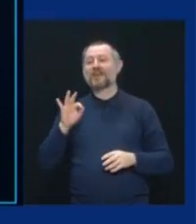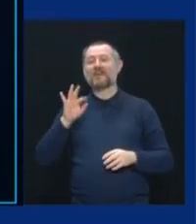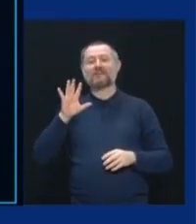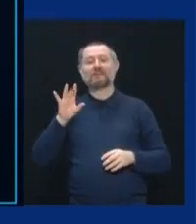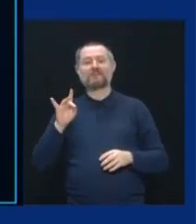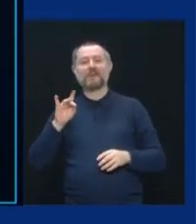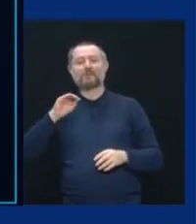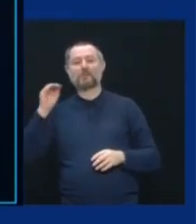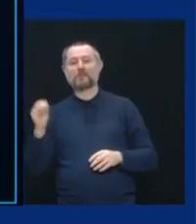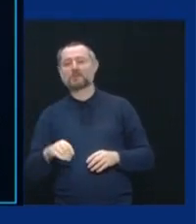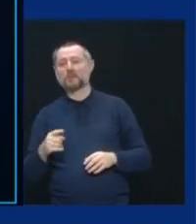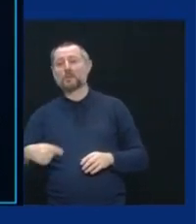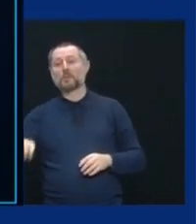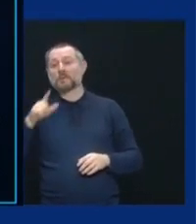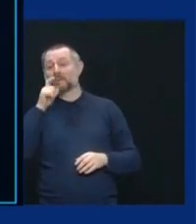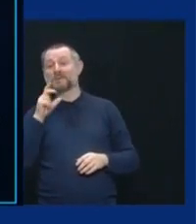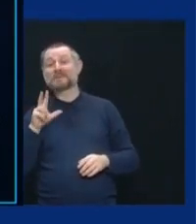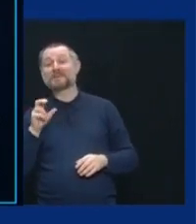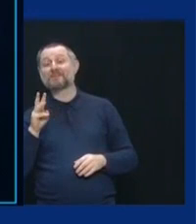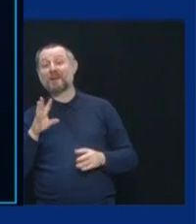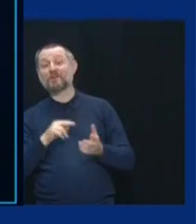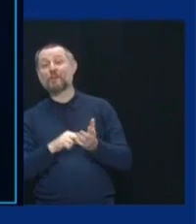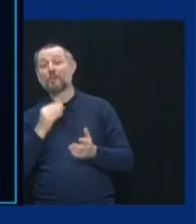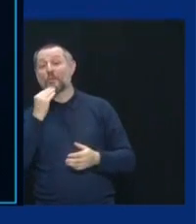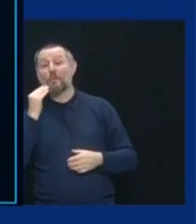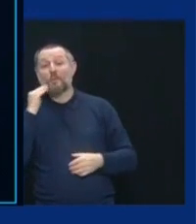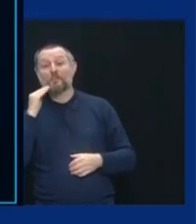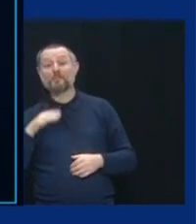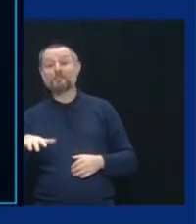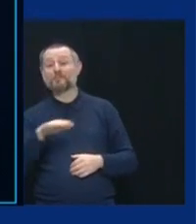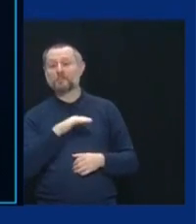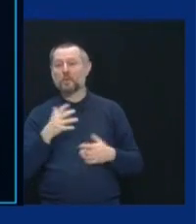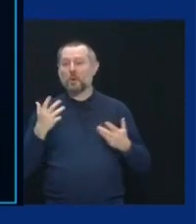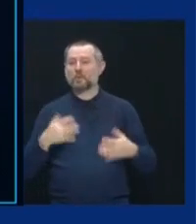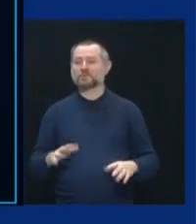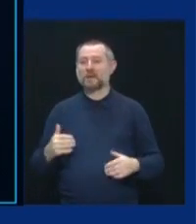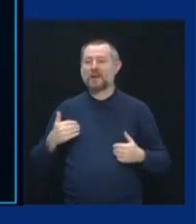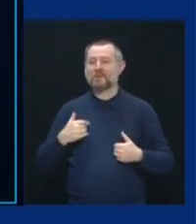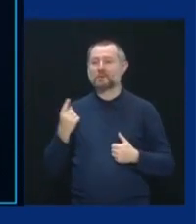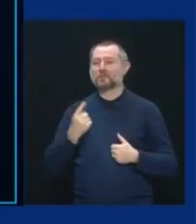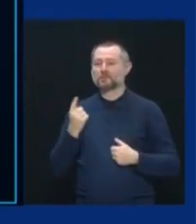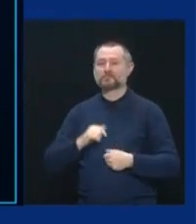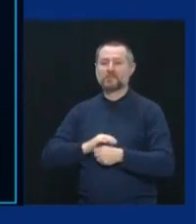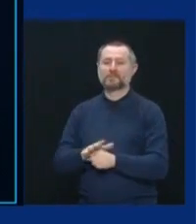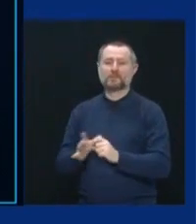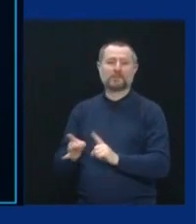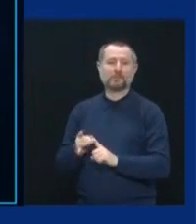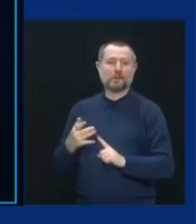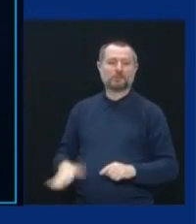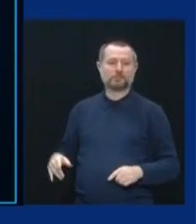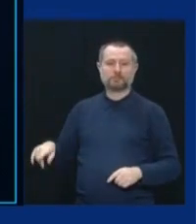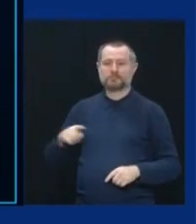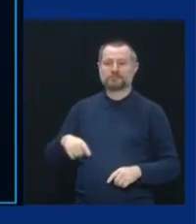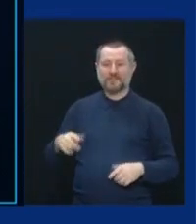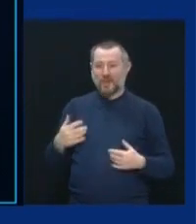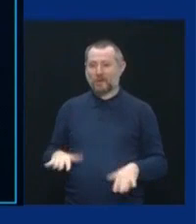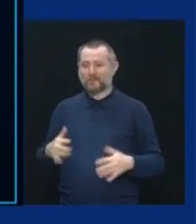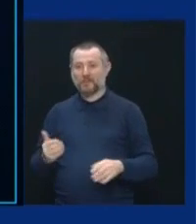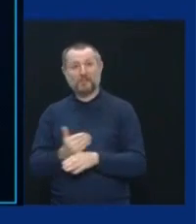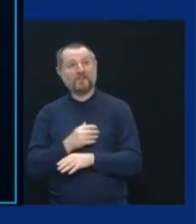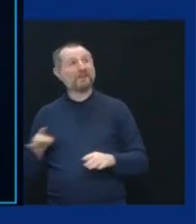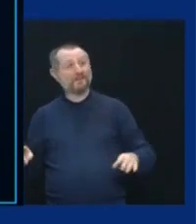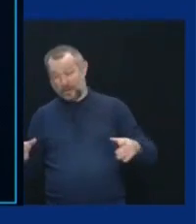98% of those 365 already had COVID in their facility.